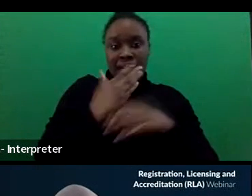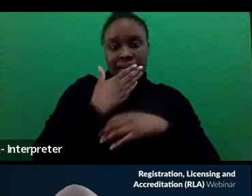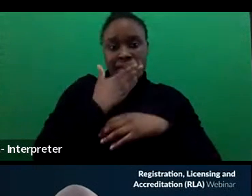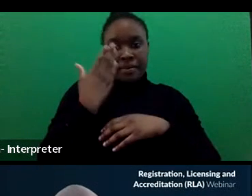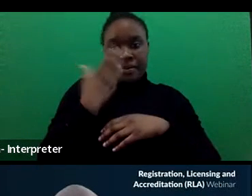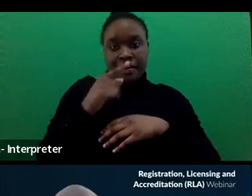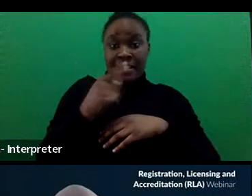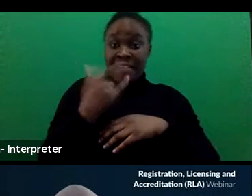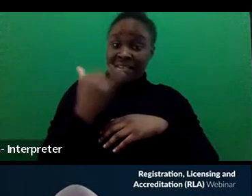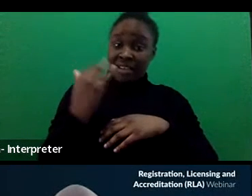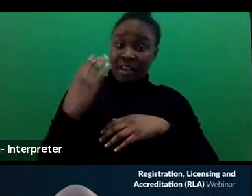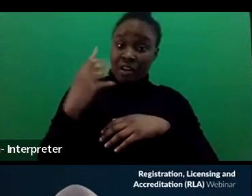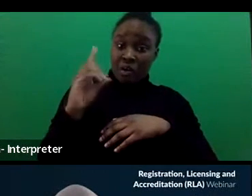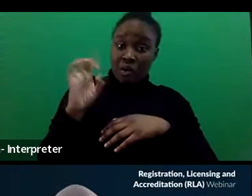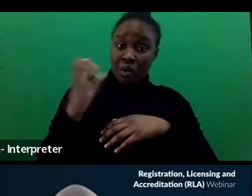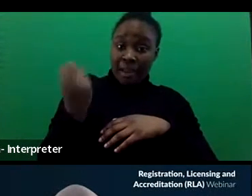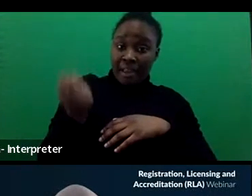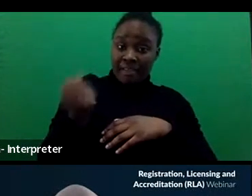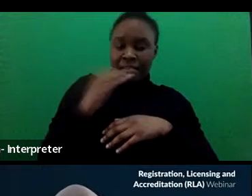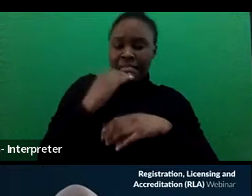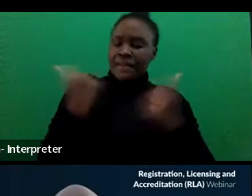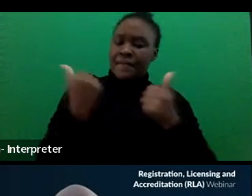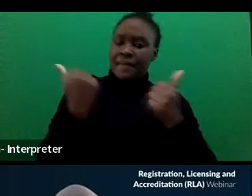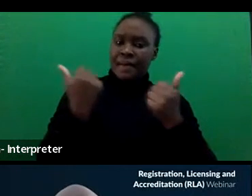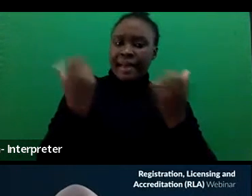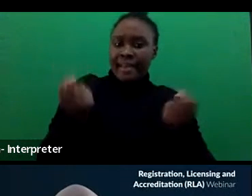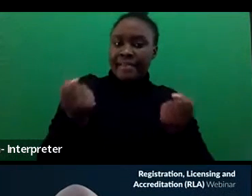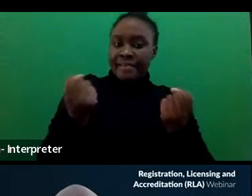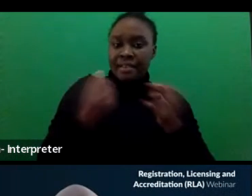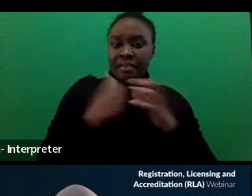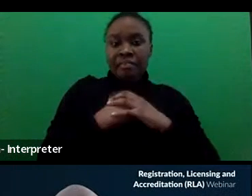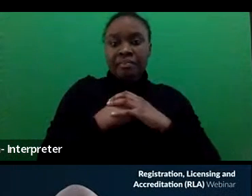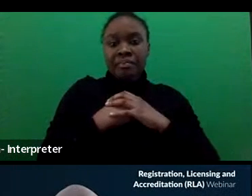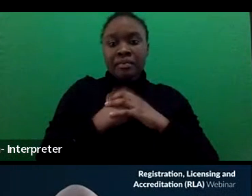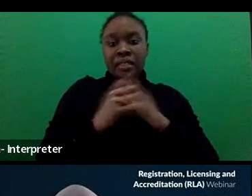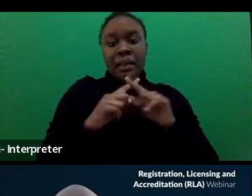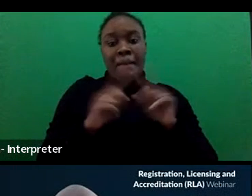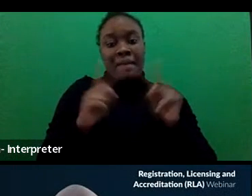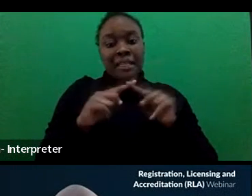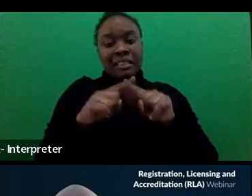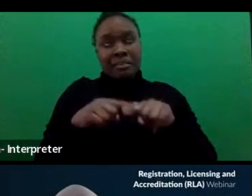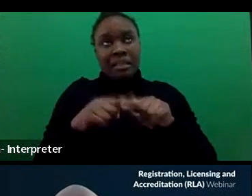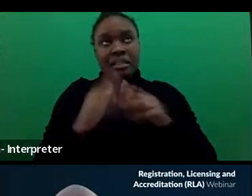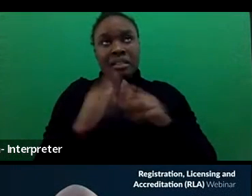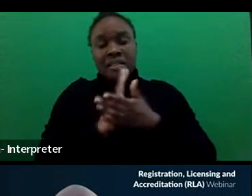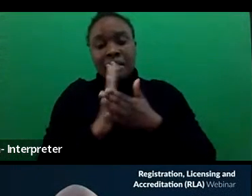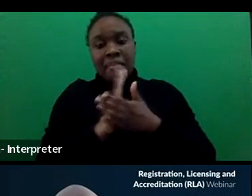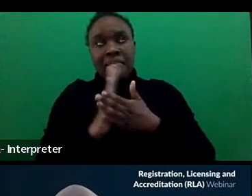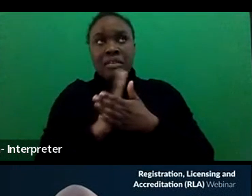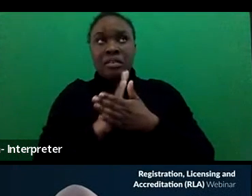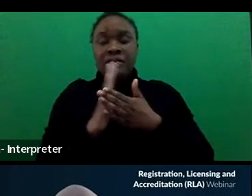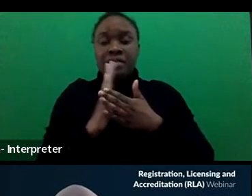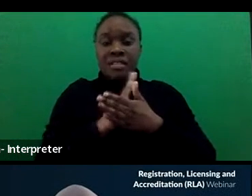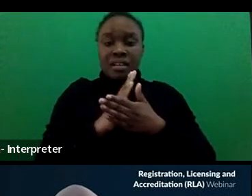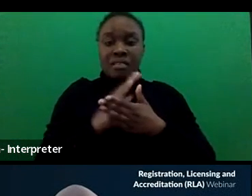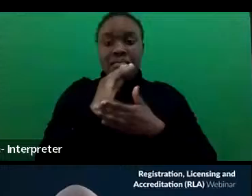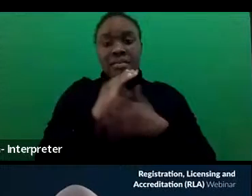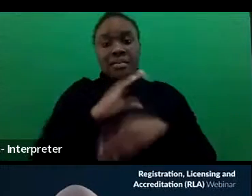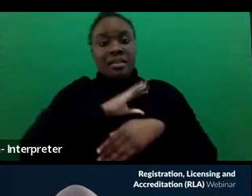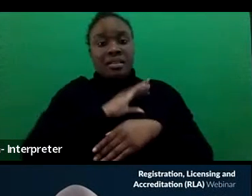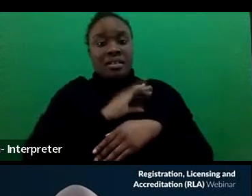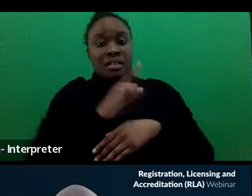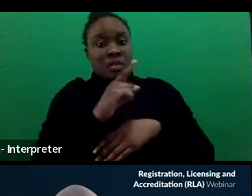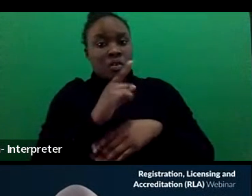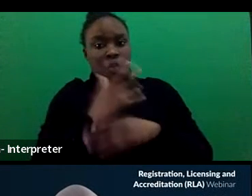code, you have it. And up until on certain circumstances, like for example, if the client does no longer require